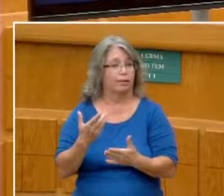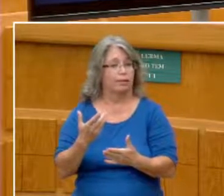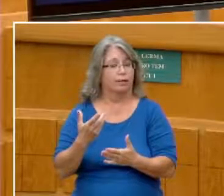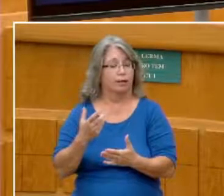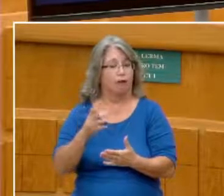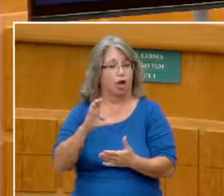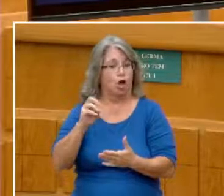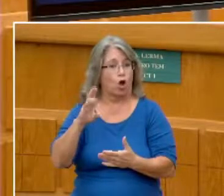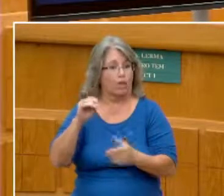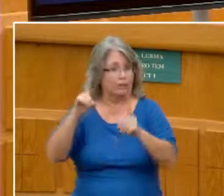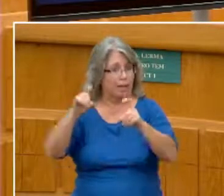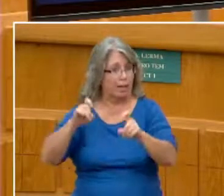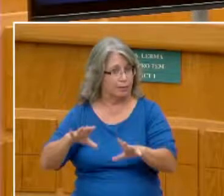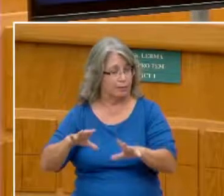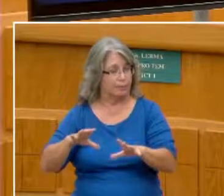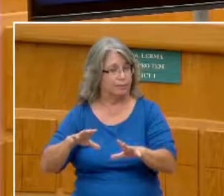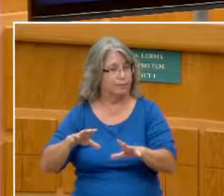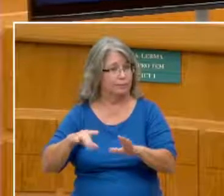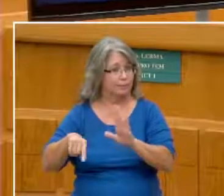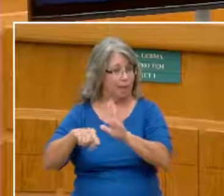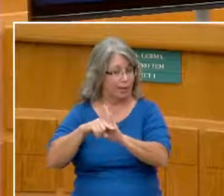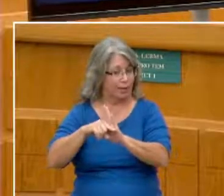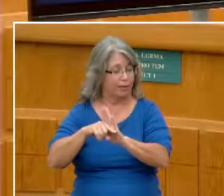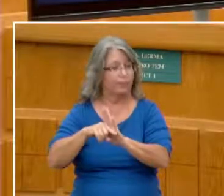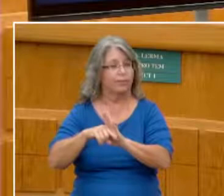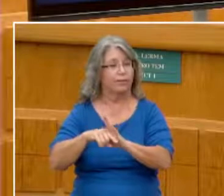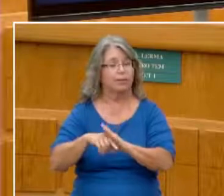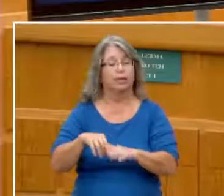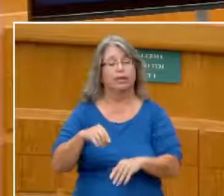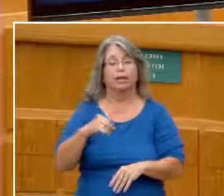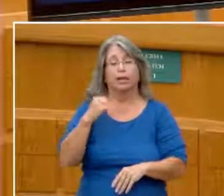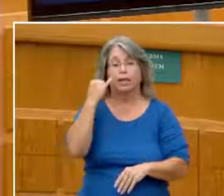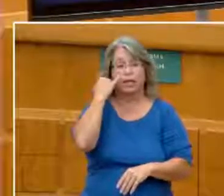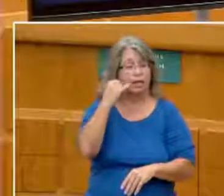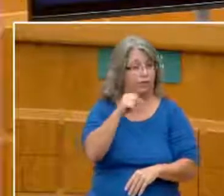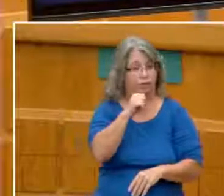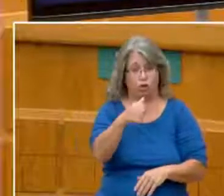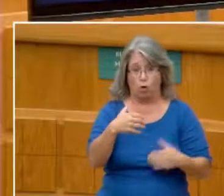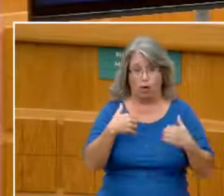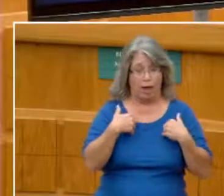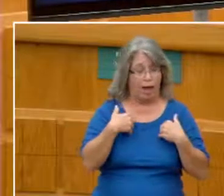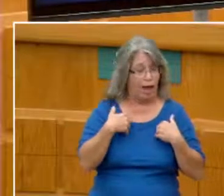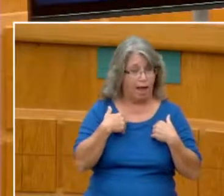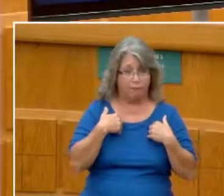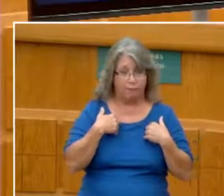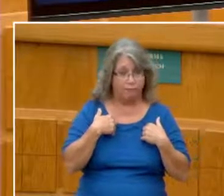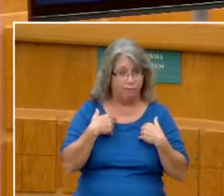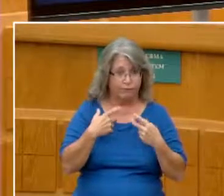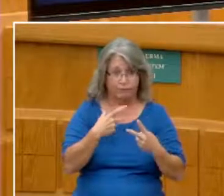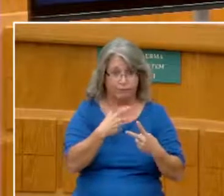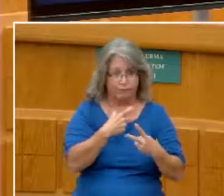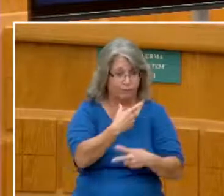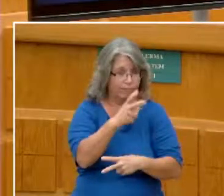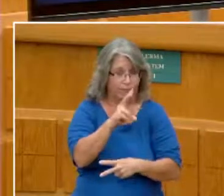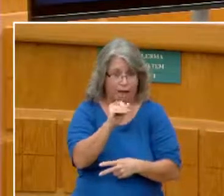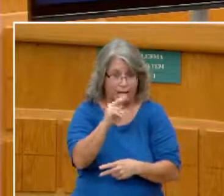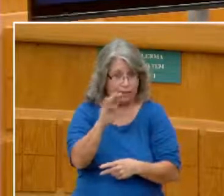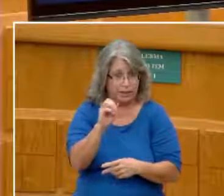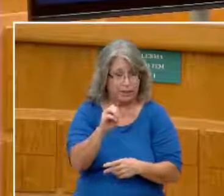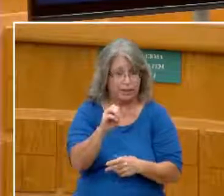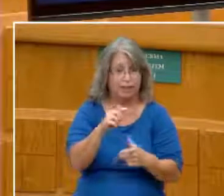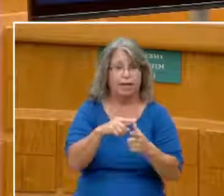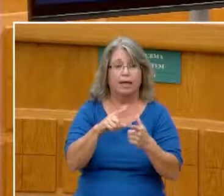As well, within 1 day for those not vaccinated or not fully vaccinated. So make sure